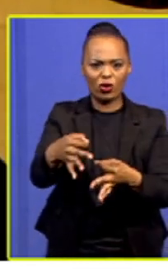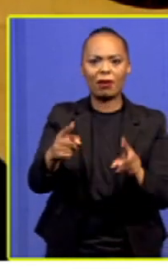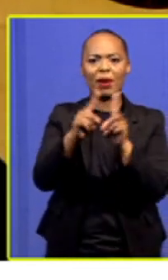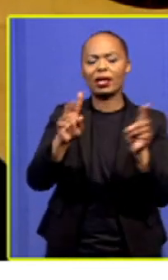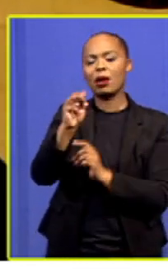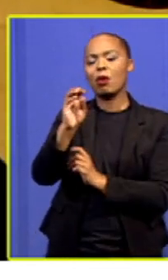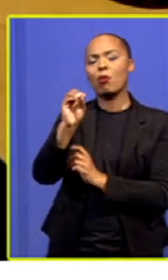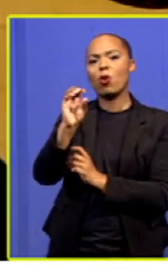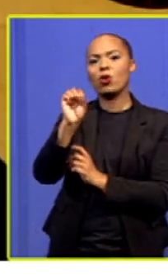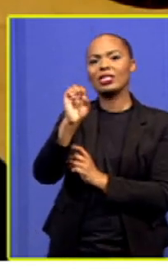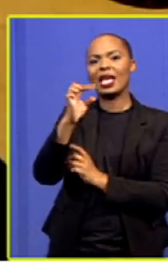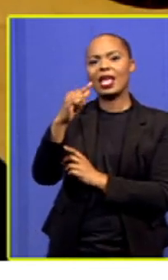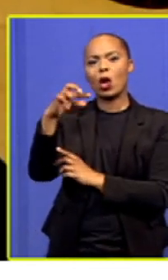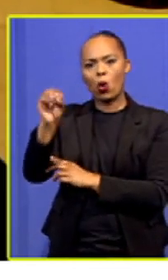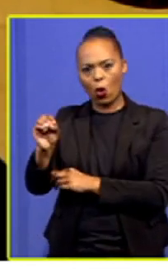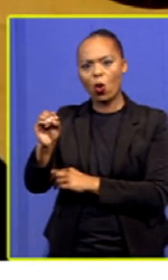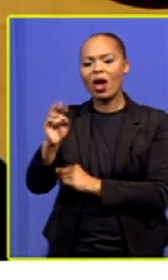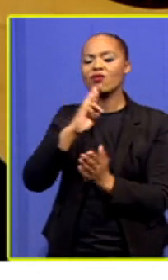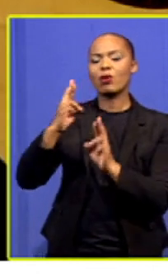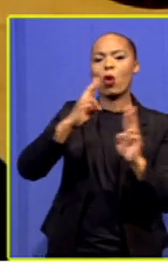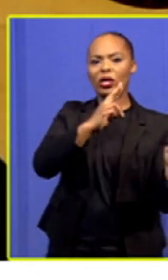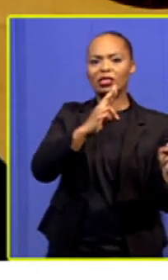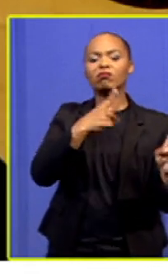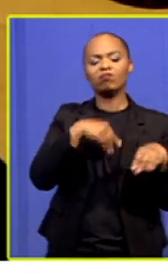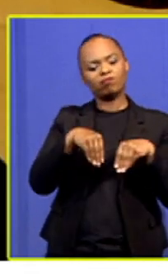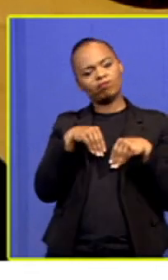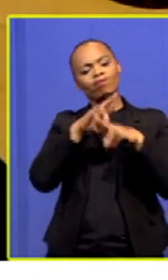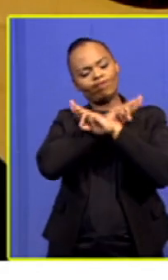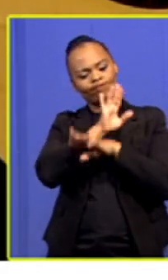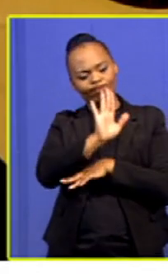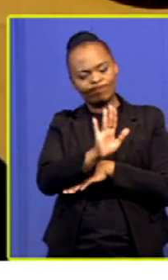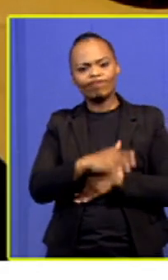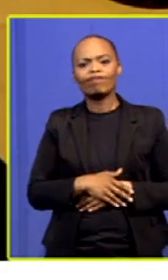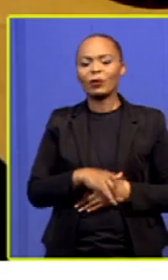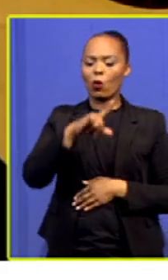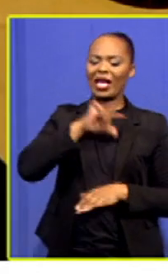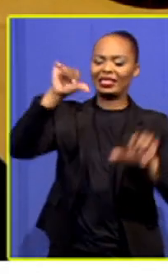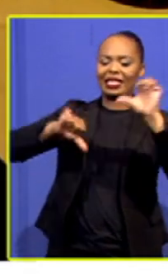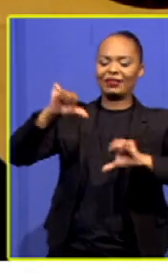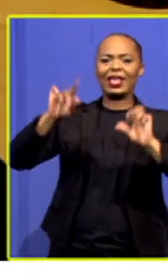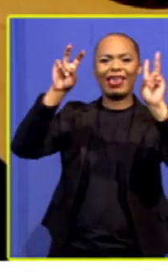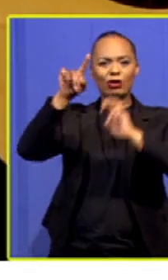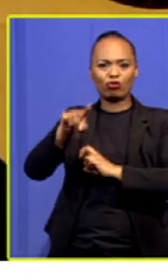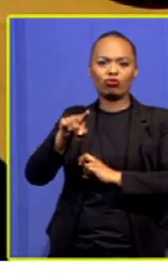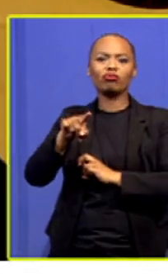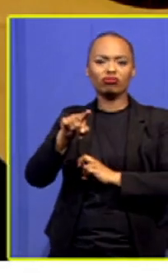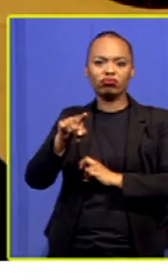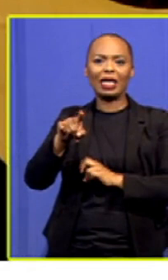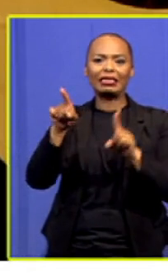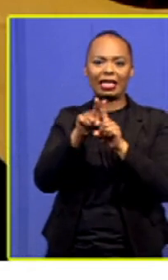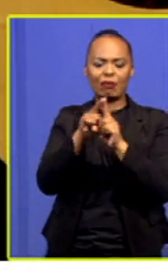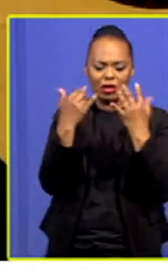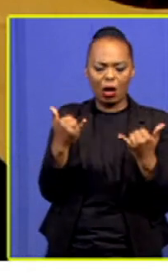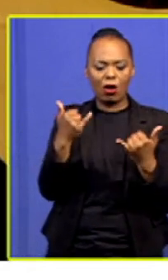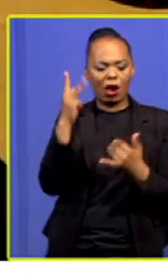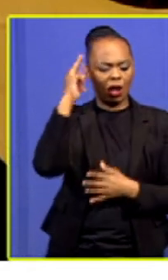back and they regarded it as being scientific and said that, no, but there's a thing to talk about because, they also now changed their position